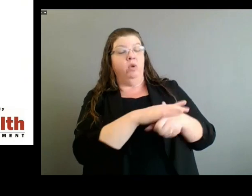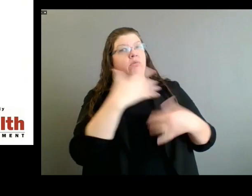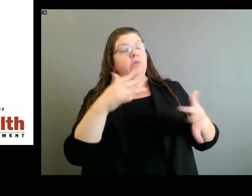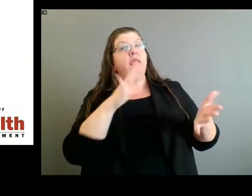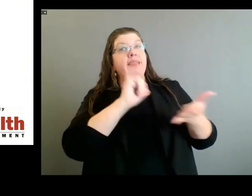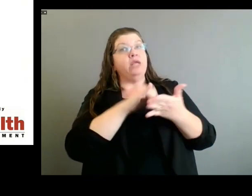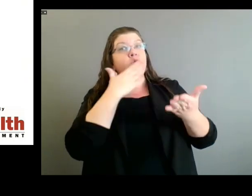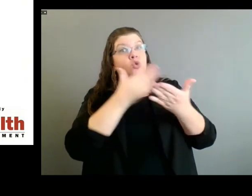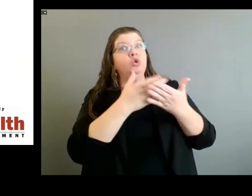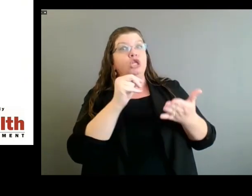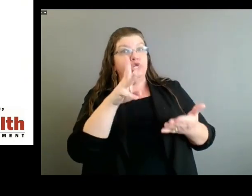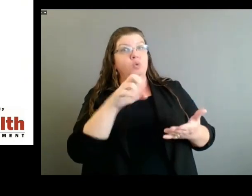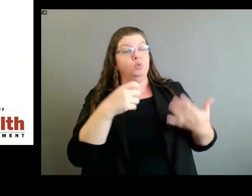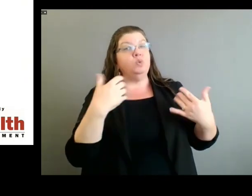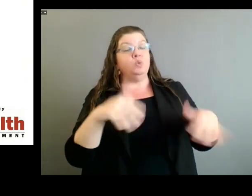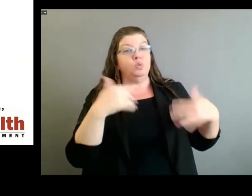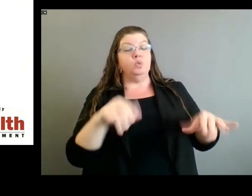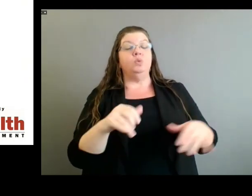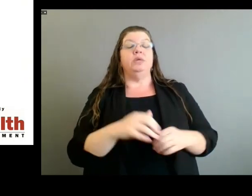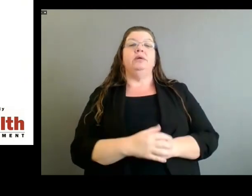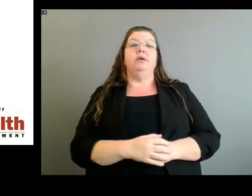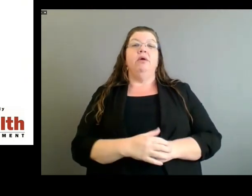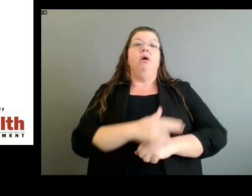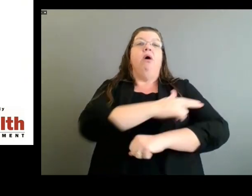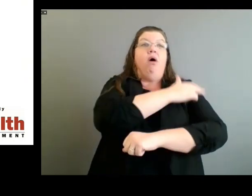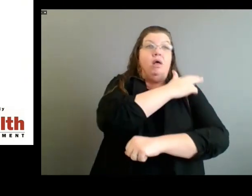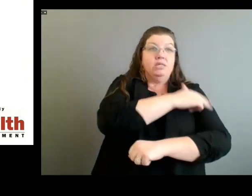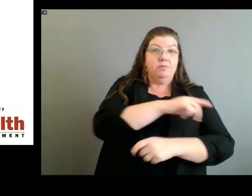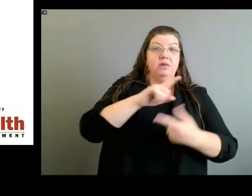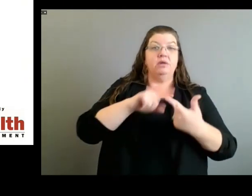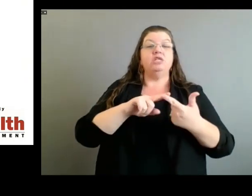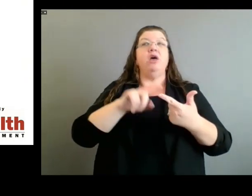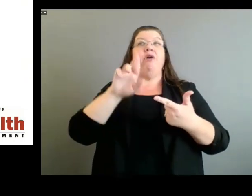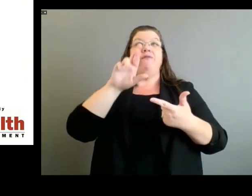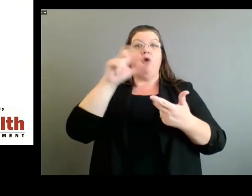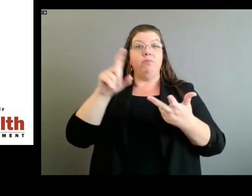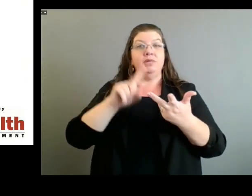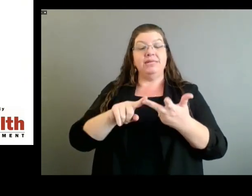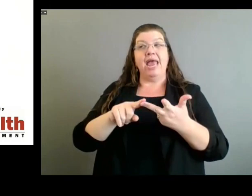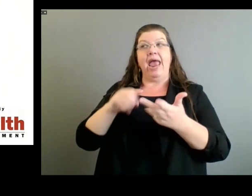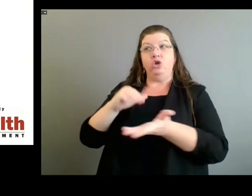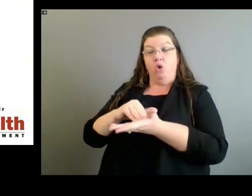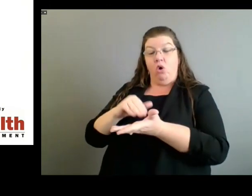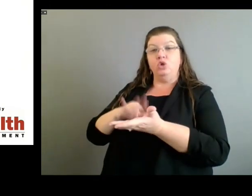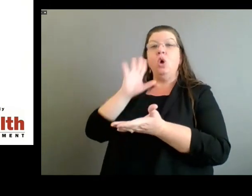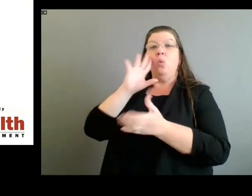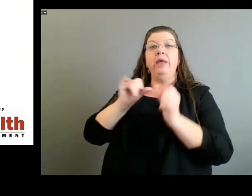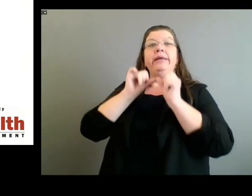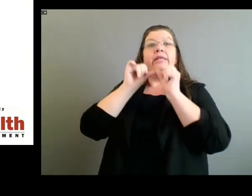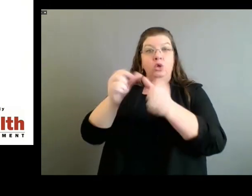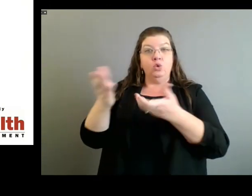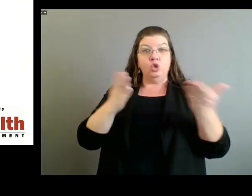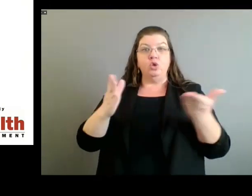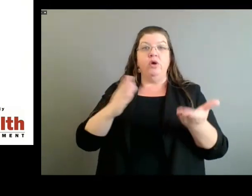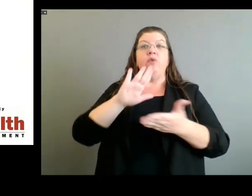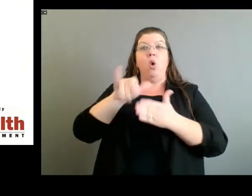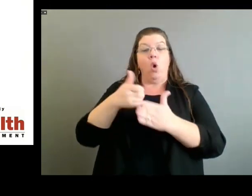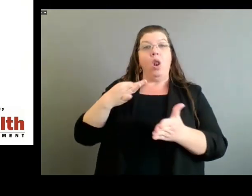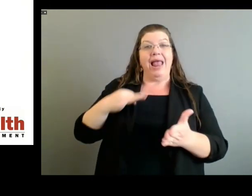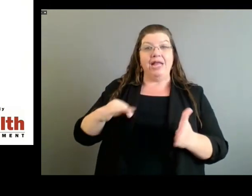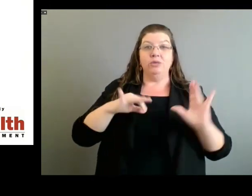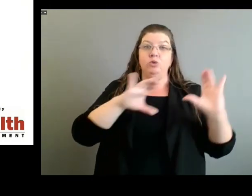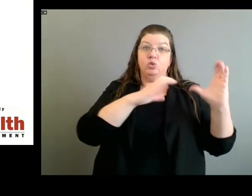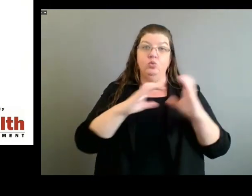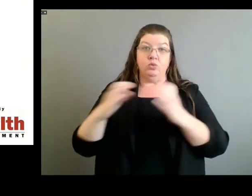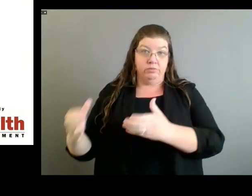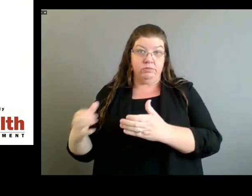for us. Hospitals, pharmacies, and primary care partners will continue to serve all eligible groups,